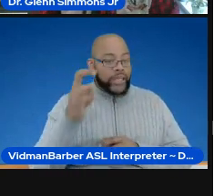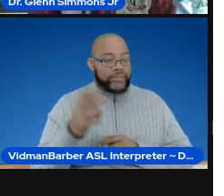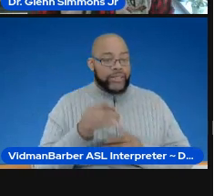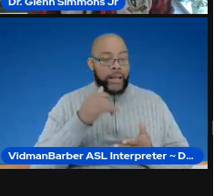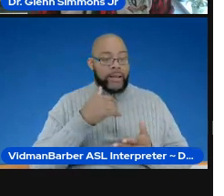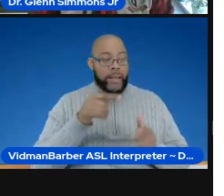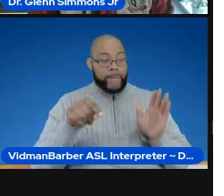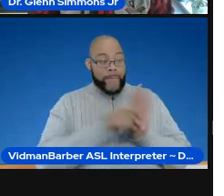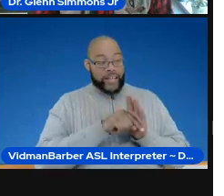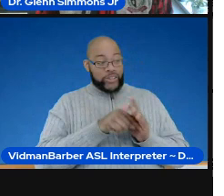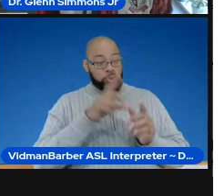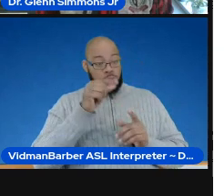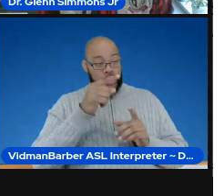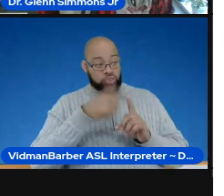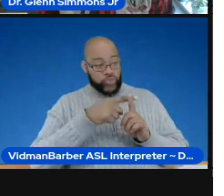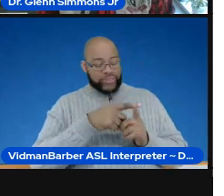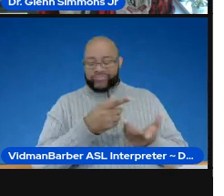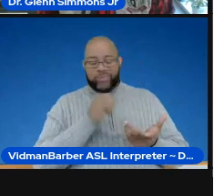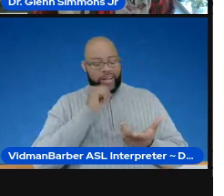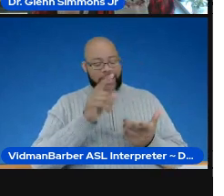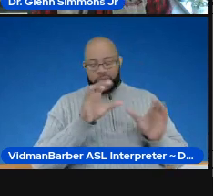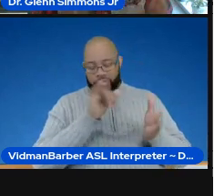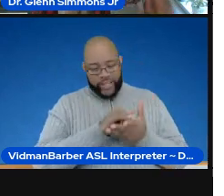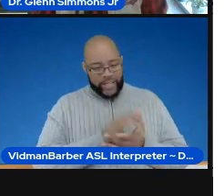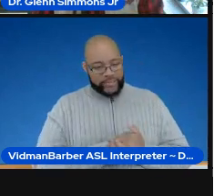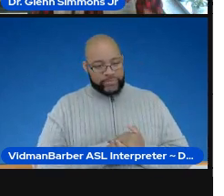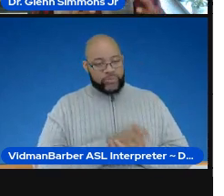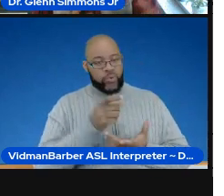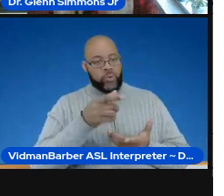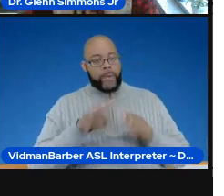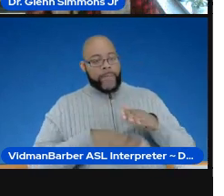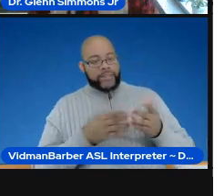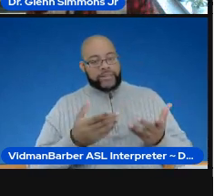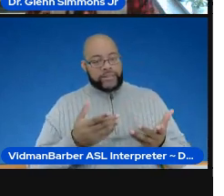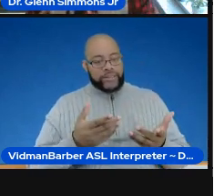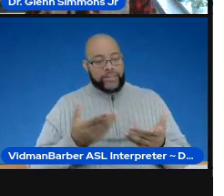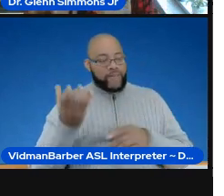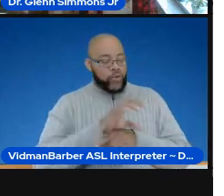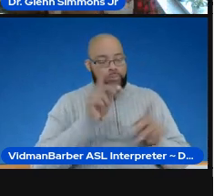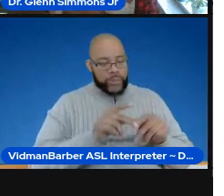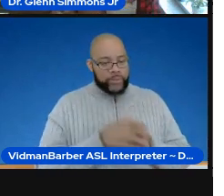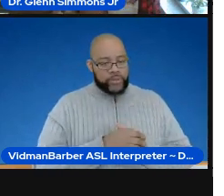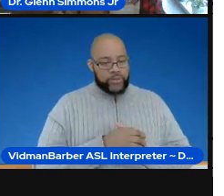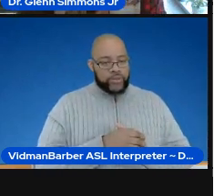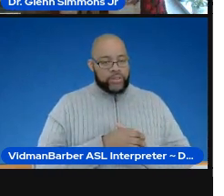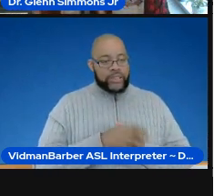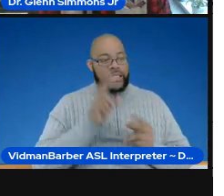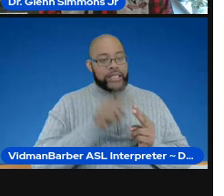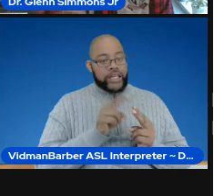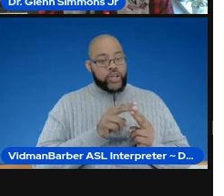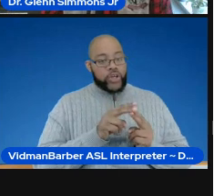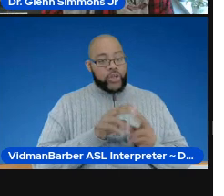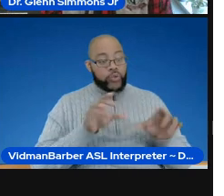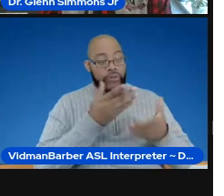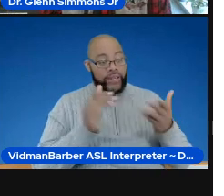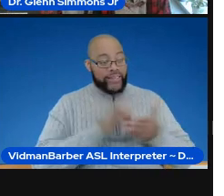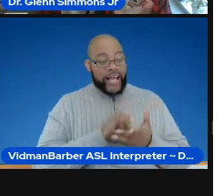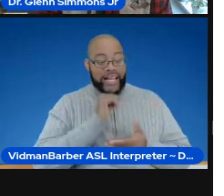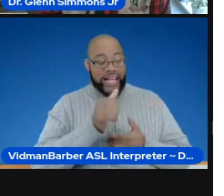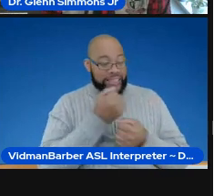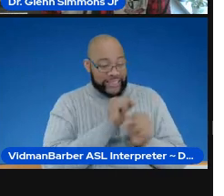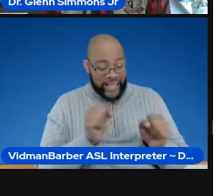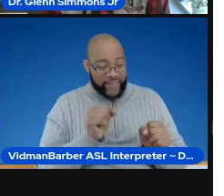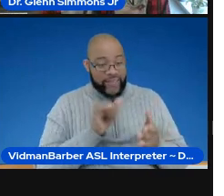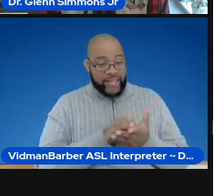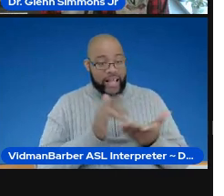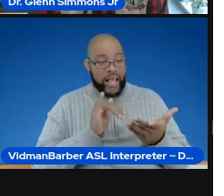minus 20 in the wintertime, you're probably not going to do that. And so you basically force people to either do things that weren't necessarily safe, which would